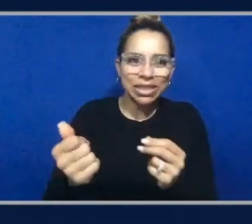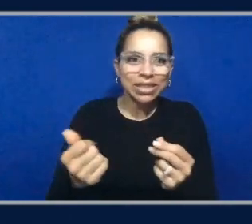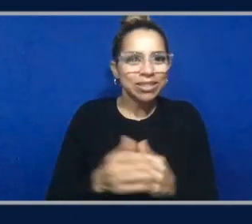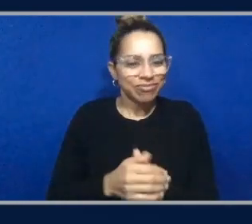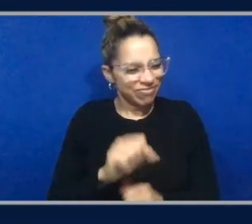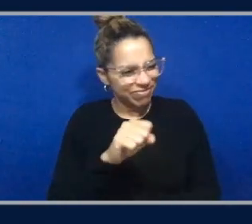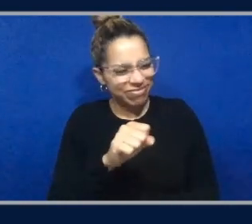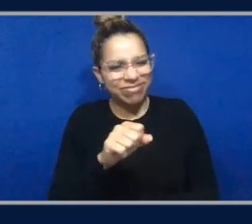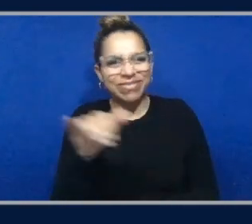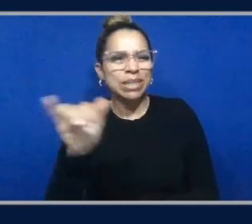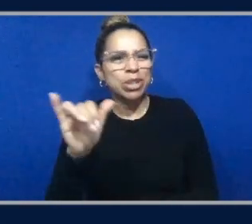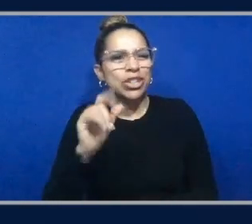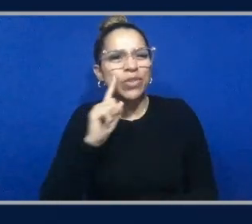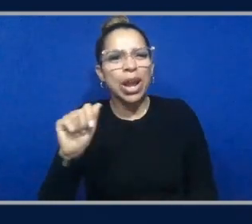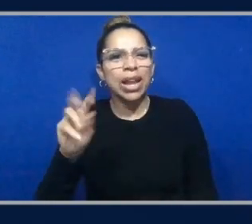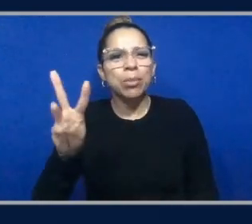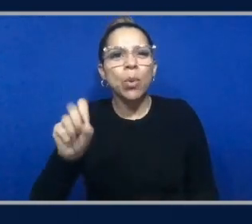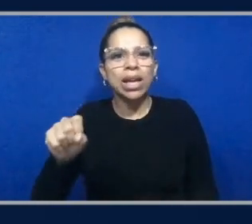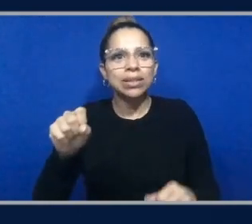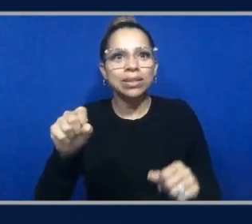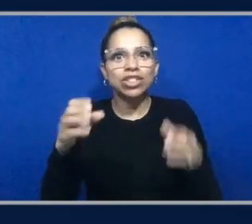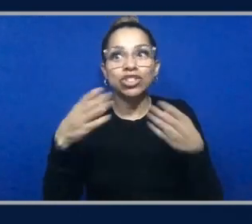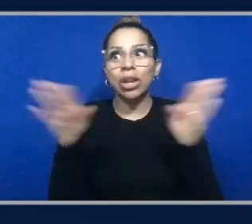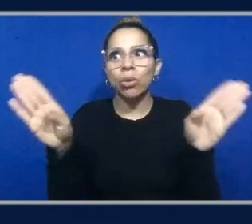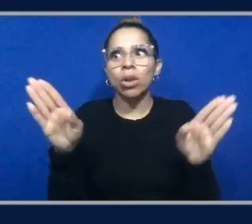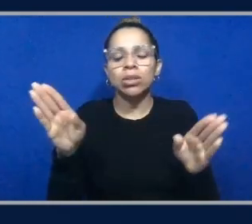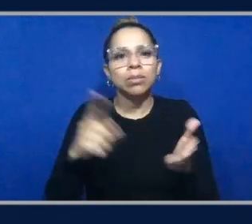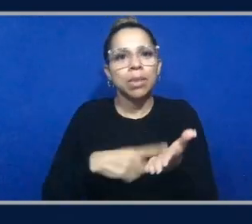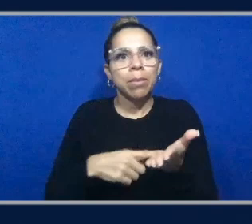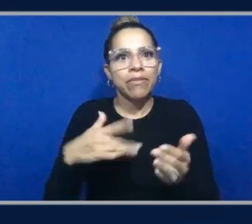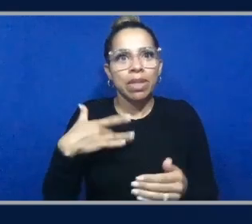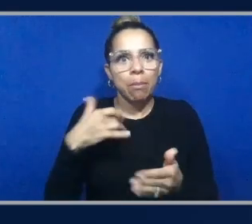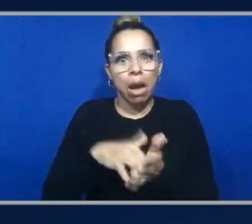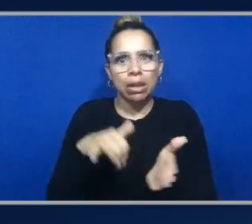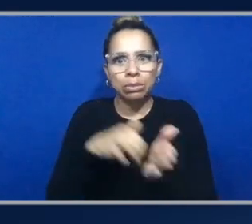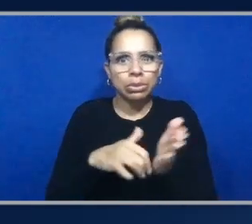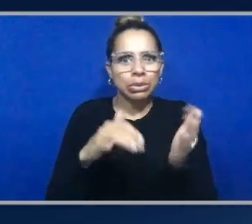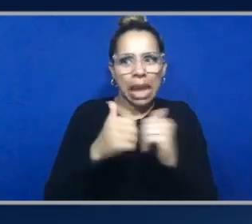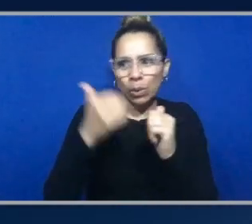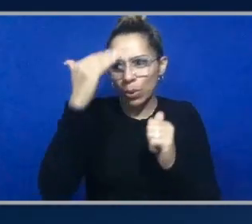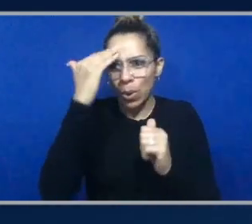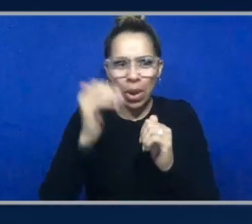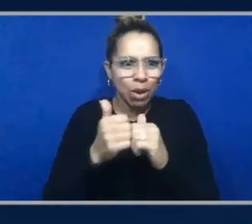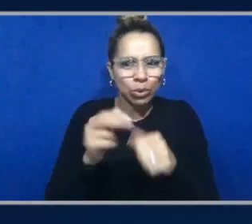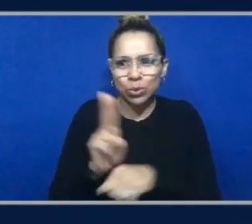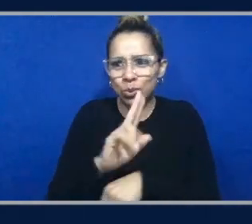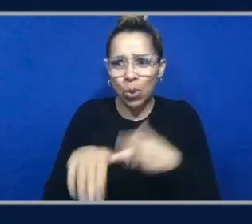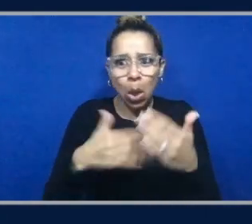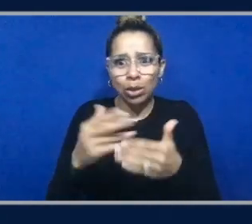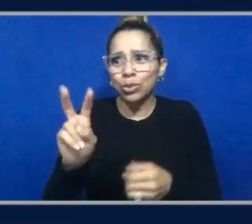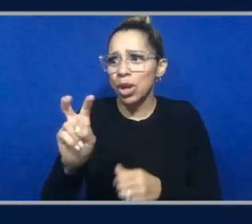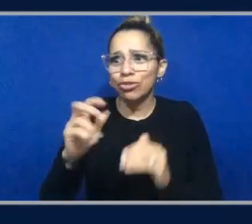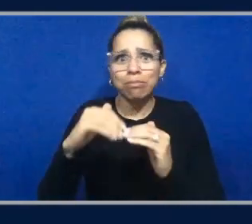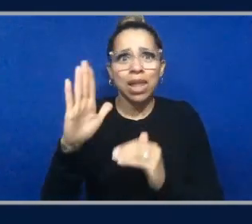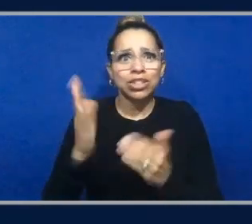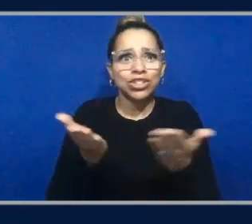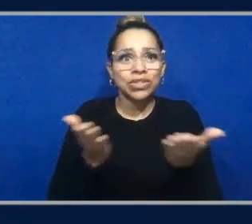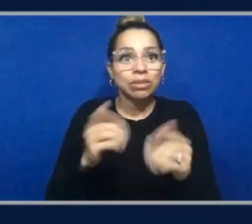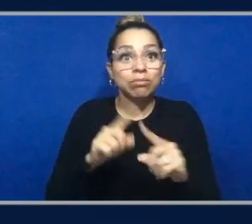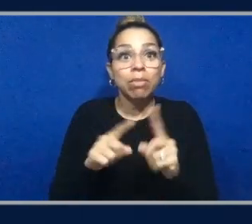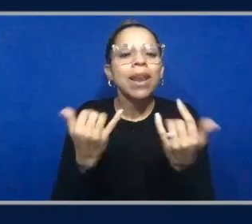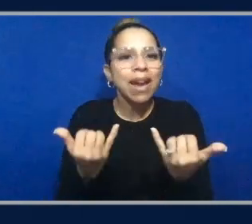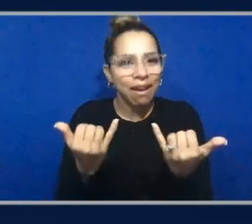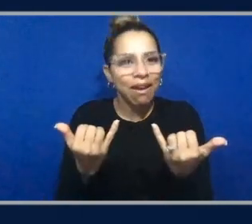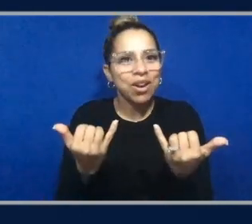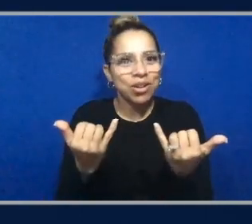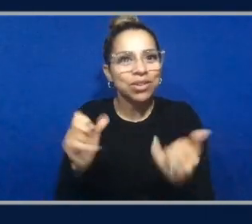whole. Sometimes it feels impossible to understand and know how to use all of the 200 plus services. And now that's kind of becoming what the